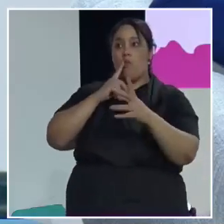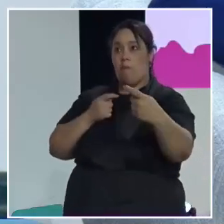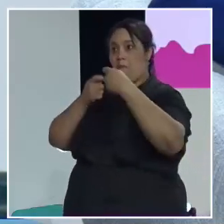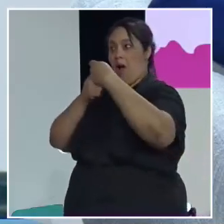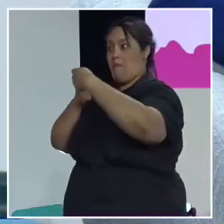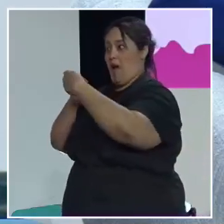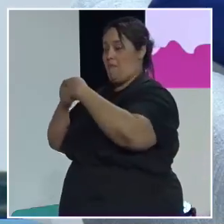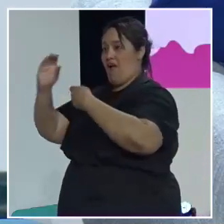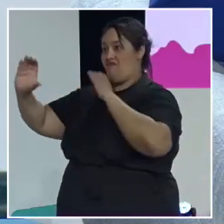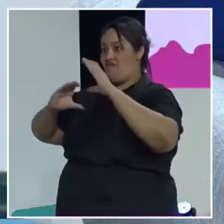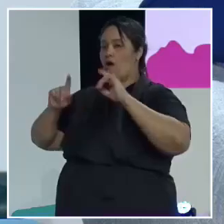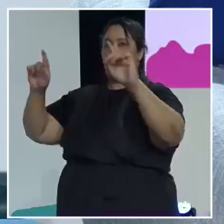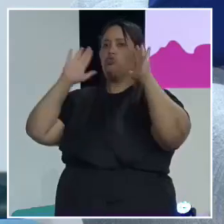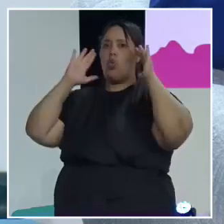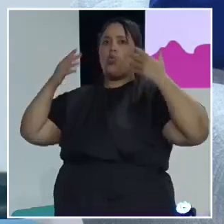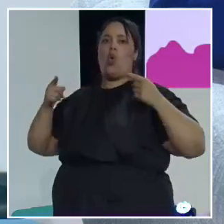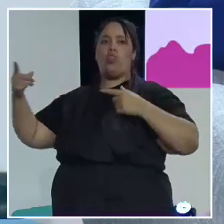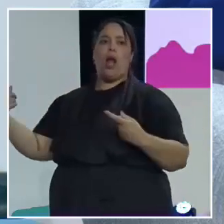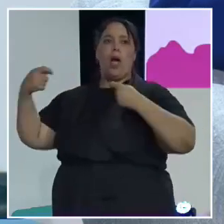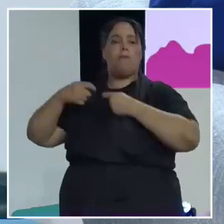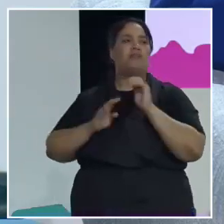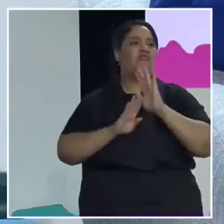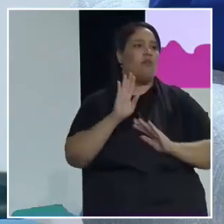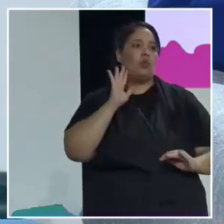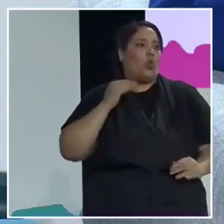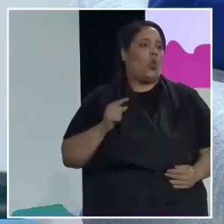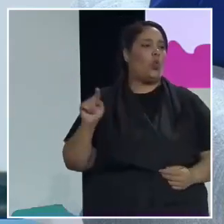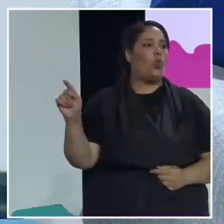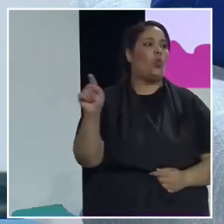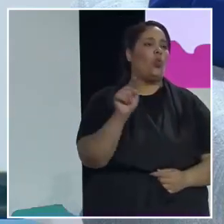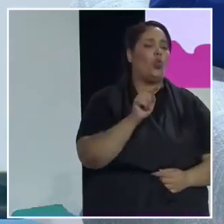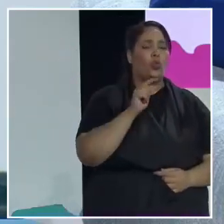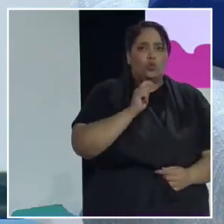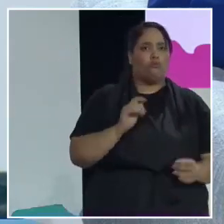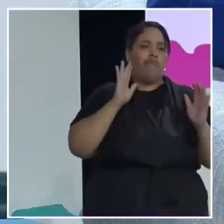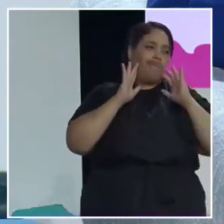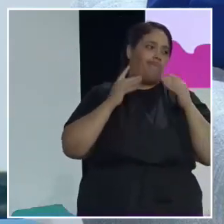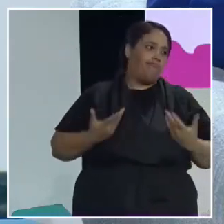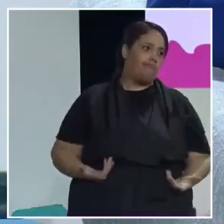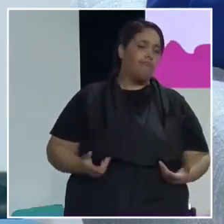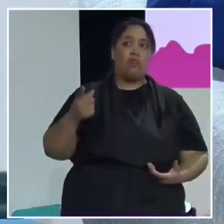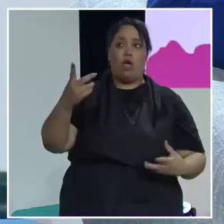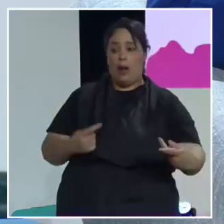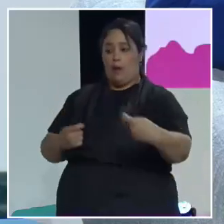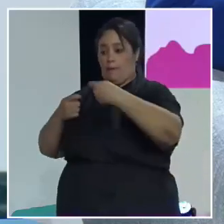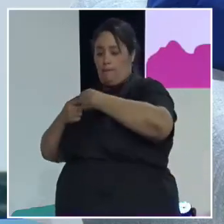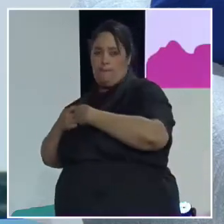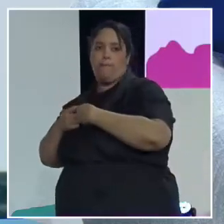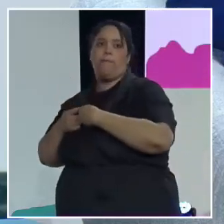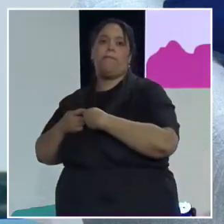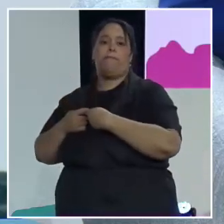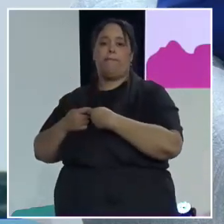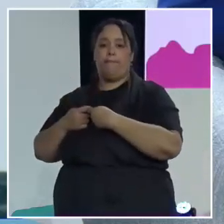idea that they're doing anything for development. They really don't. They have no clue that they are buying a bond that is